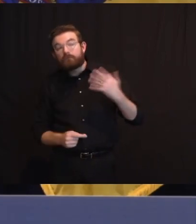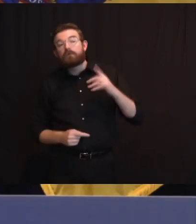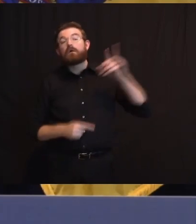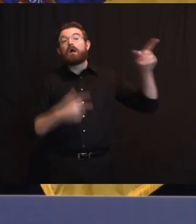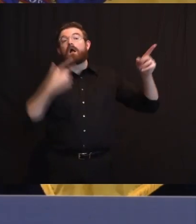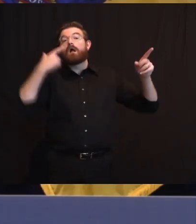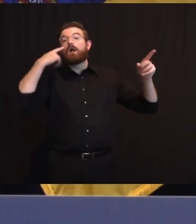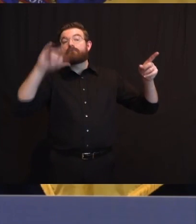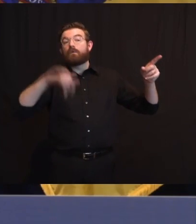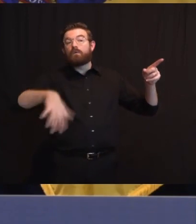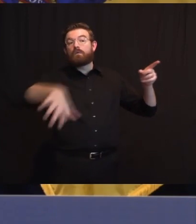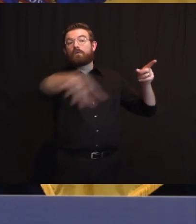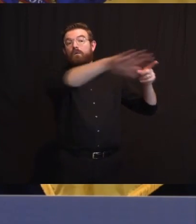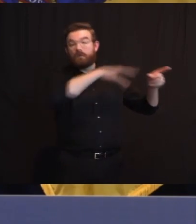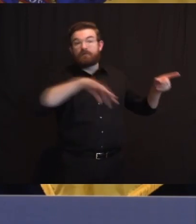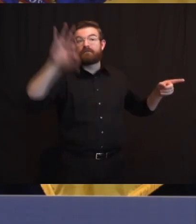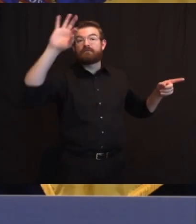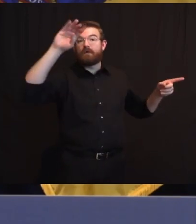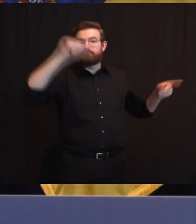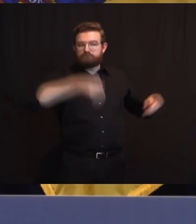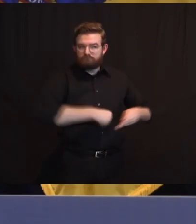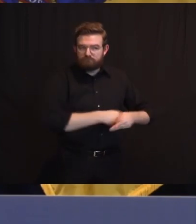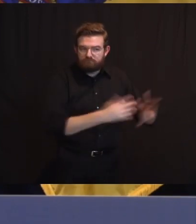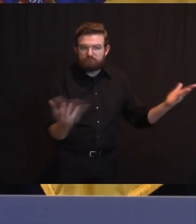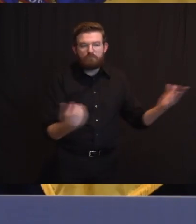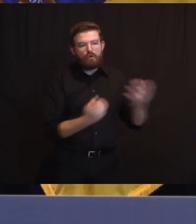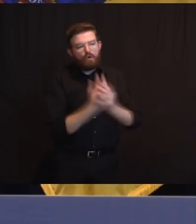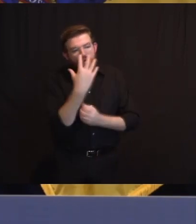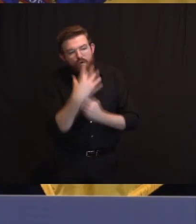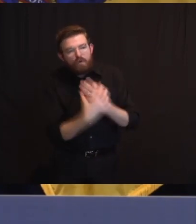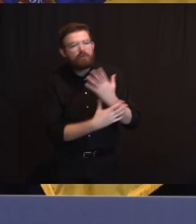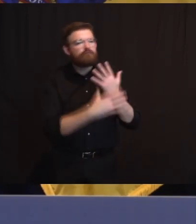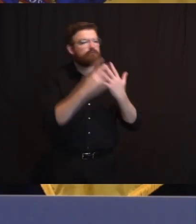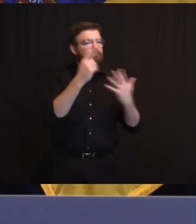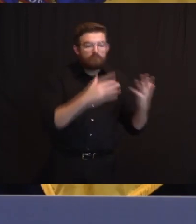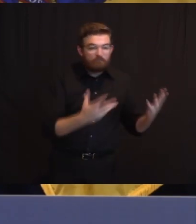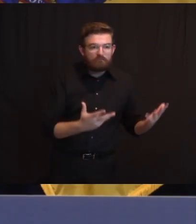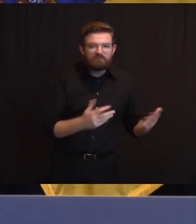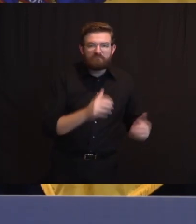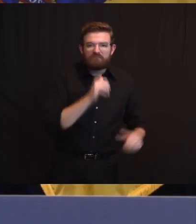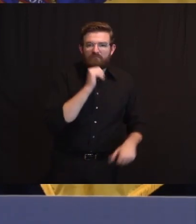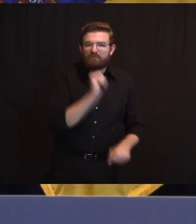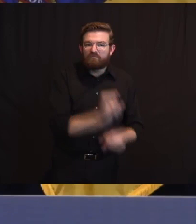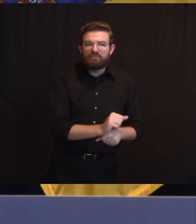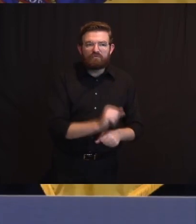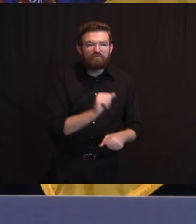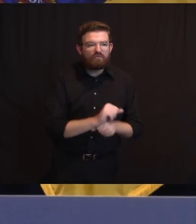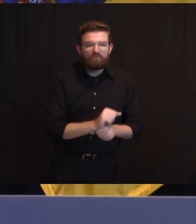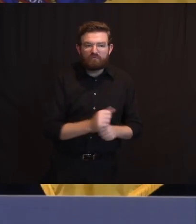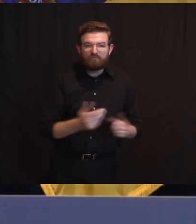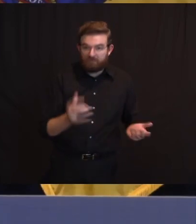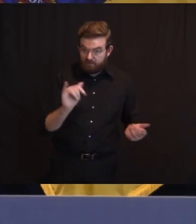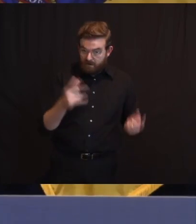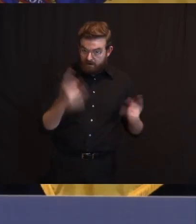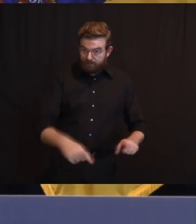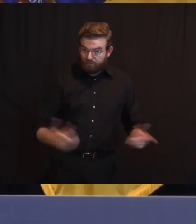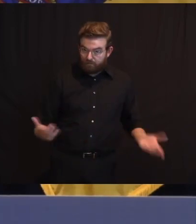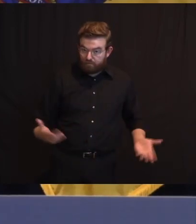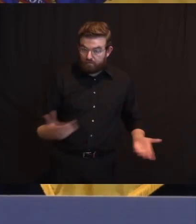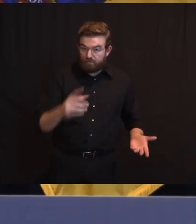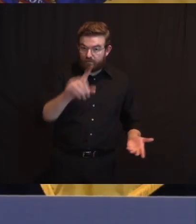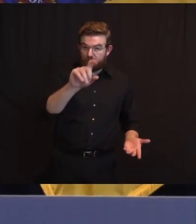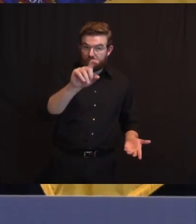up here? Thank you. Elise, I don't know that I've got a good answer for you on number one, but if Dan, could we